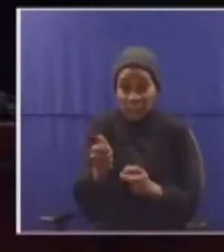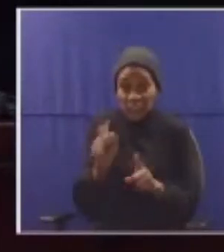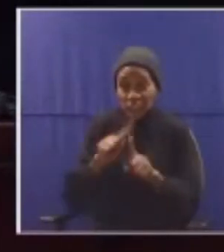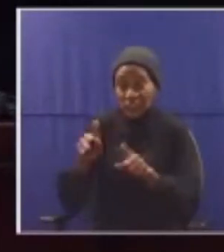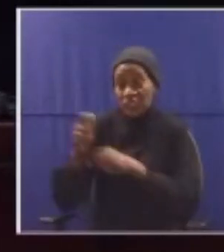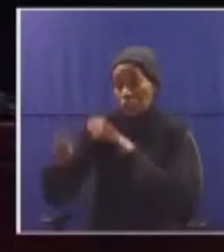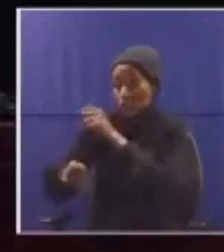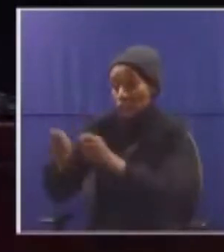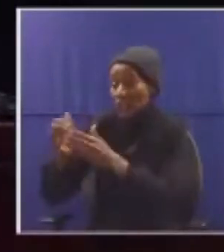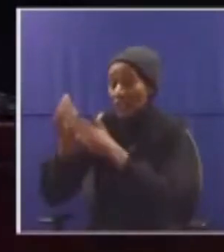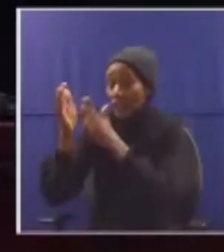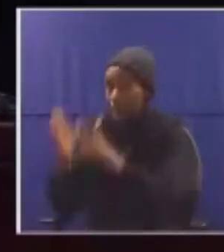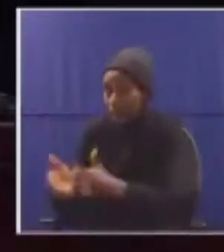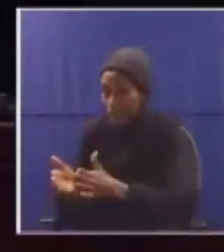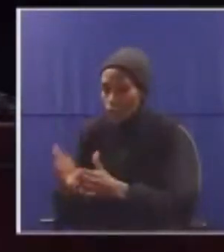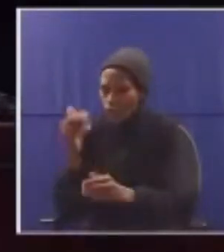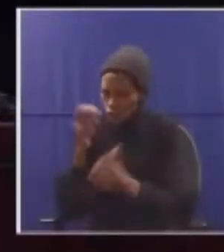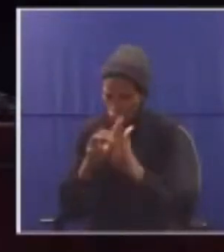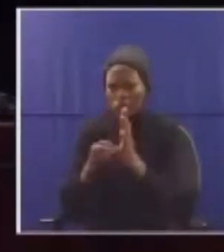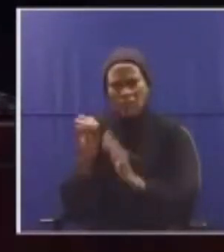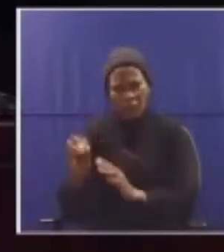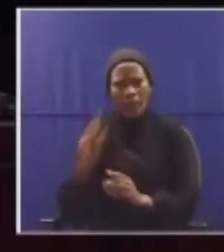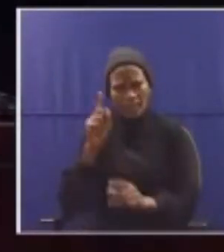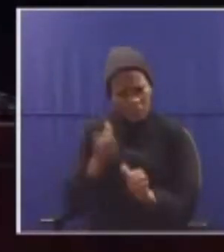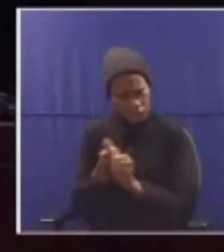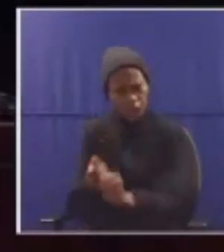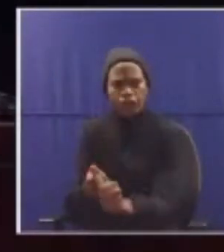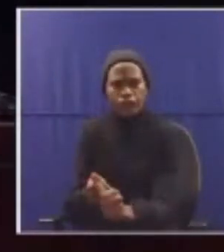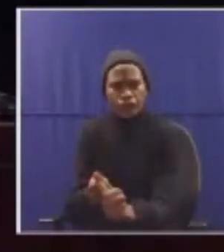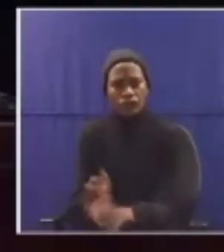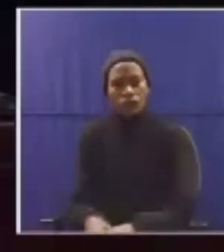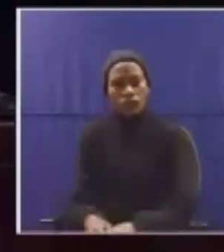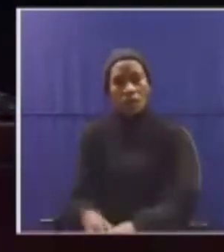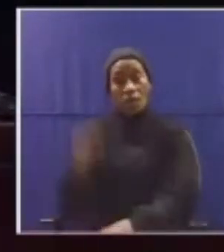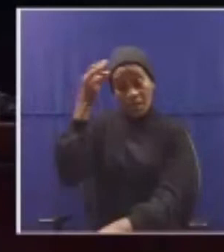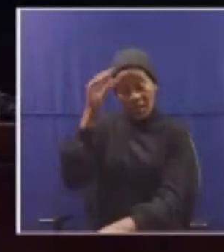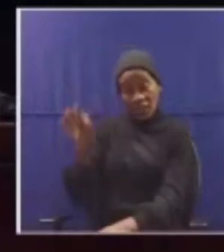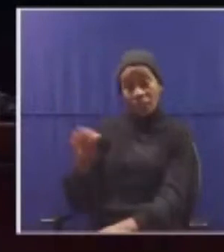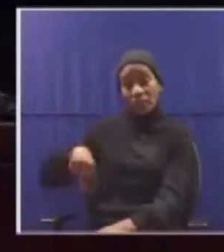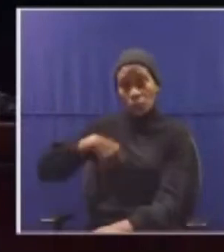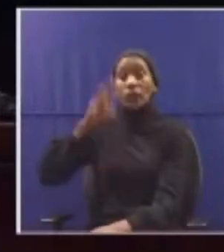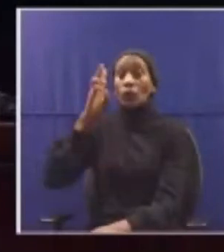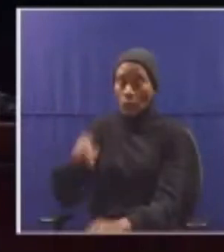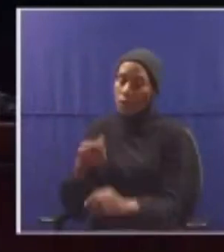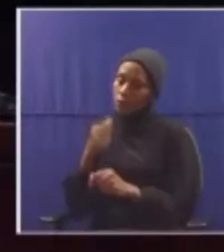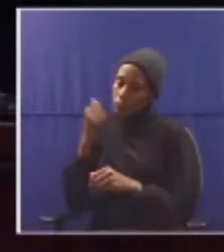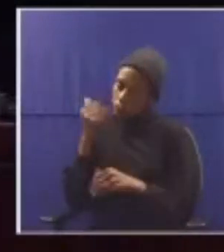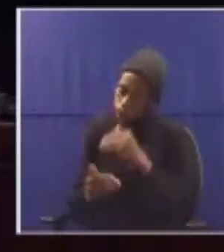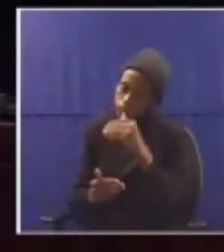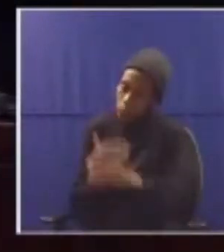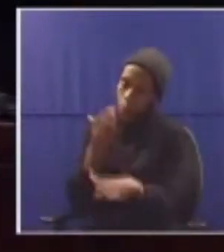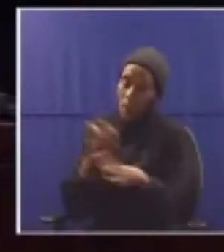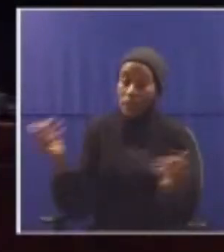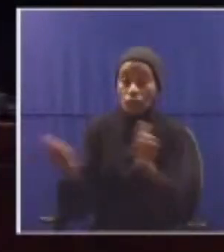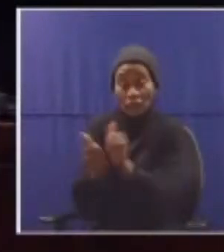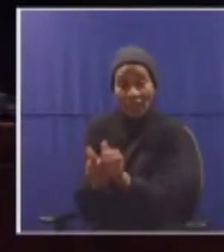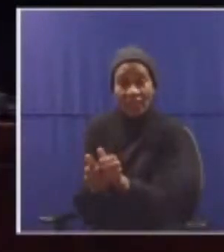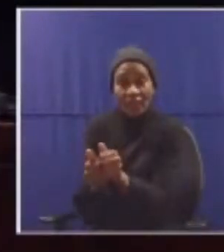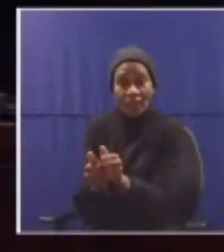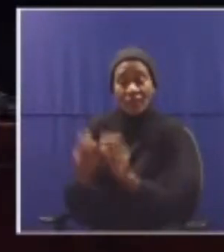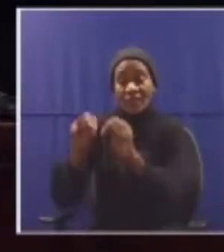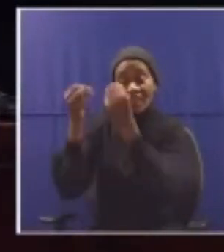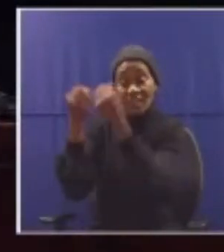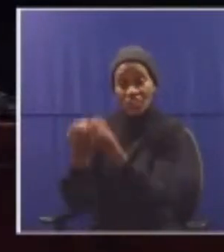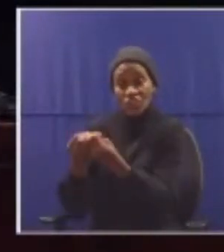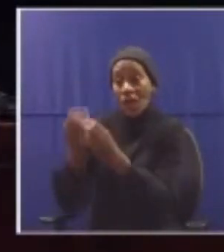traditional leadership are conducted. As a government, we will continue to work closely with them, with the National